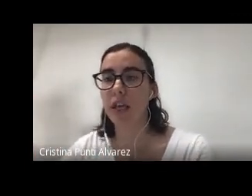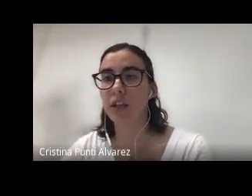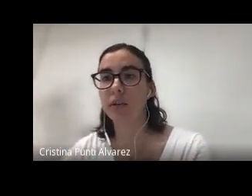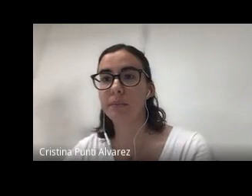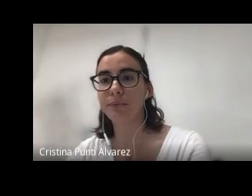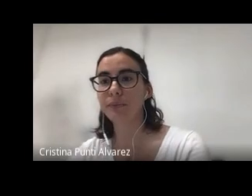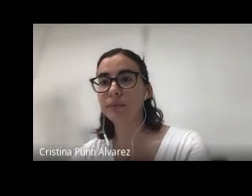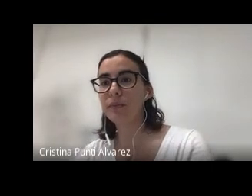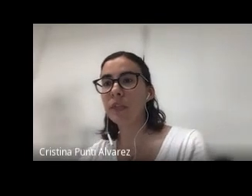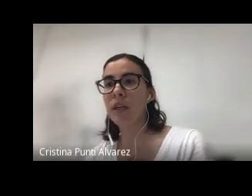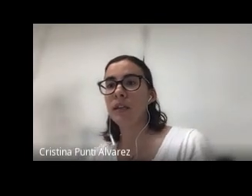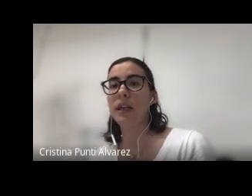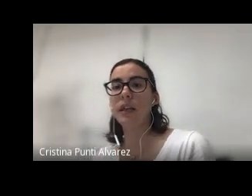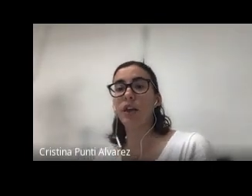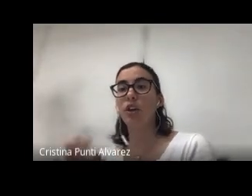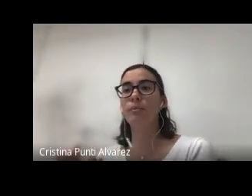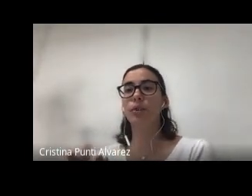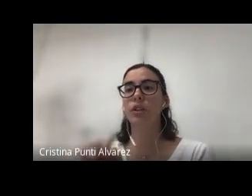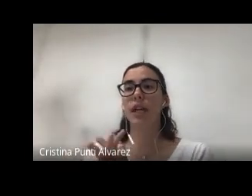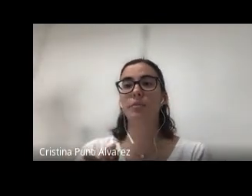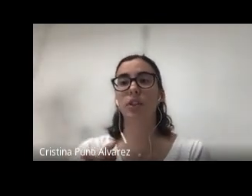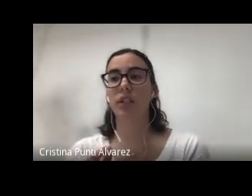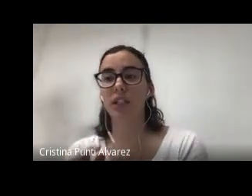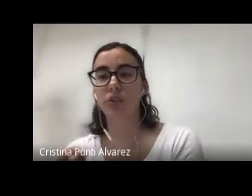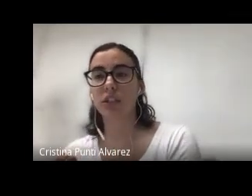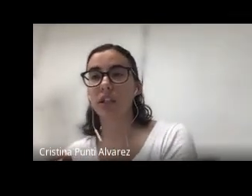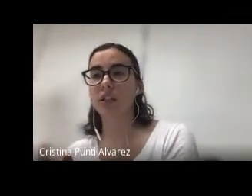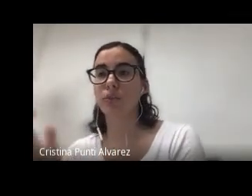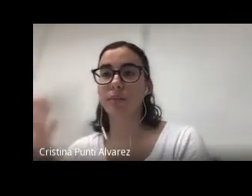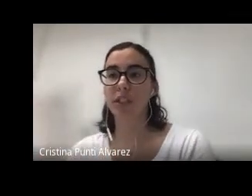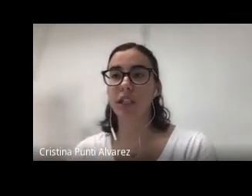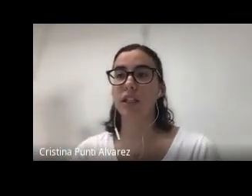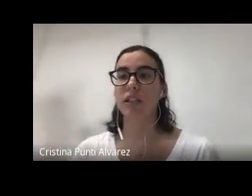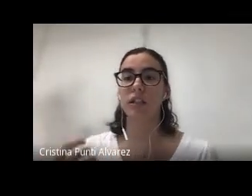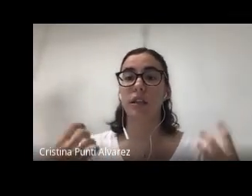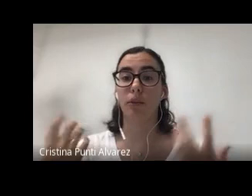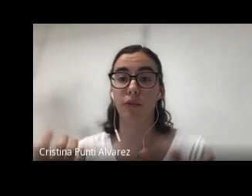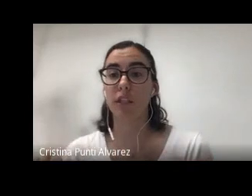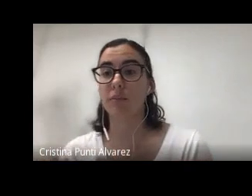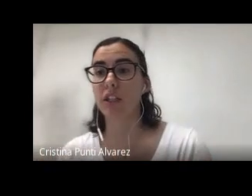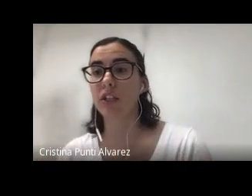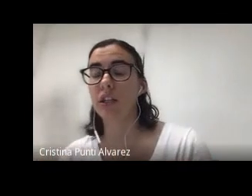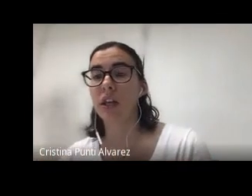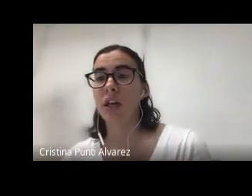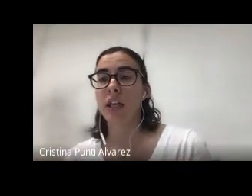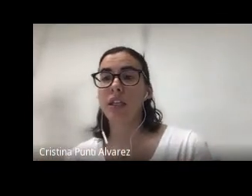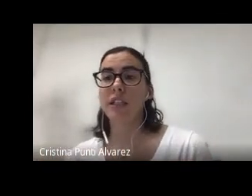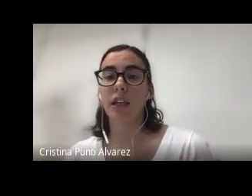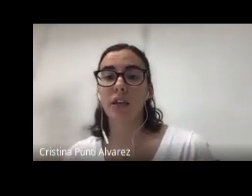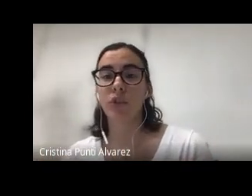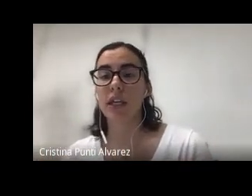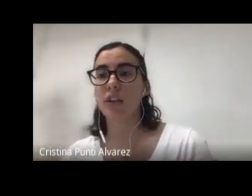each signer. Then another important aspect to take into consideration when building a dataset is the amount of money spent on it.